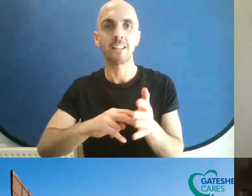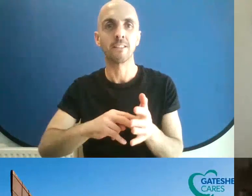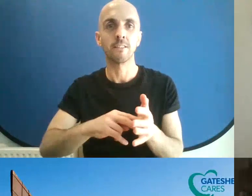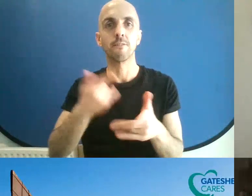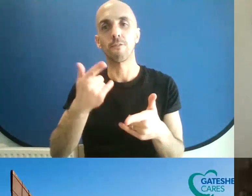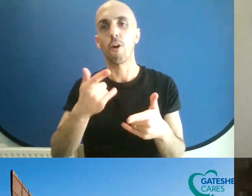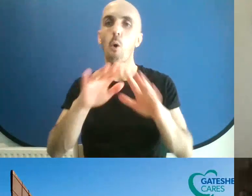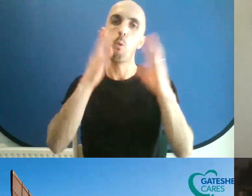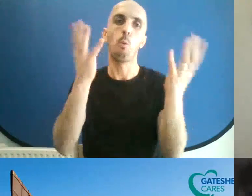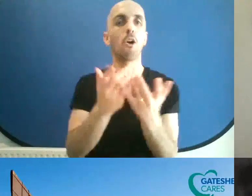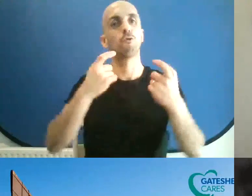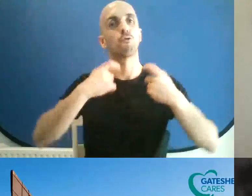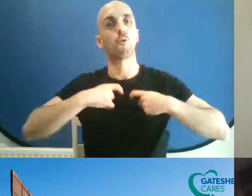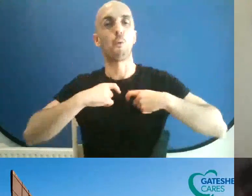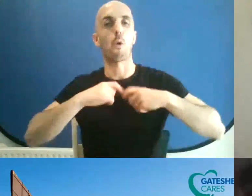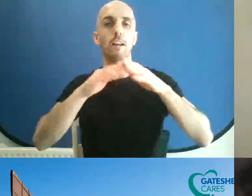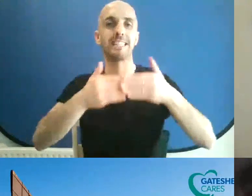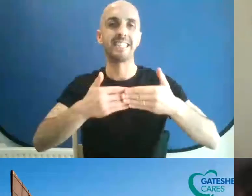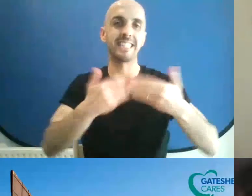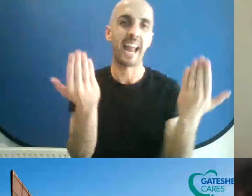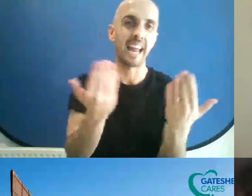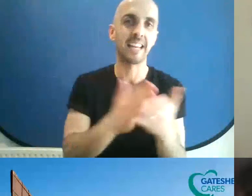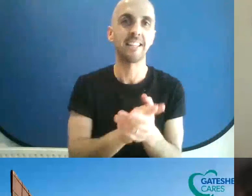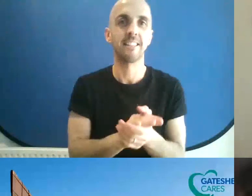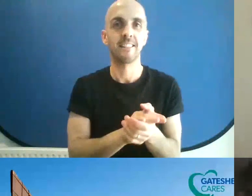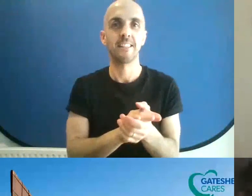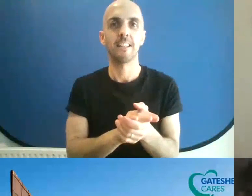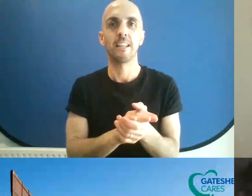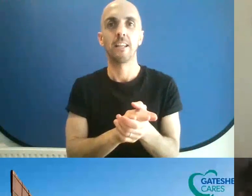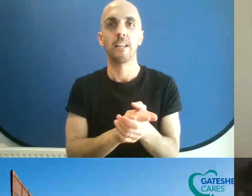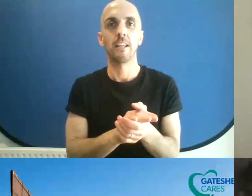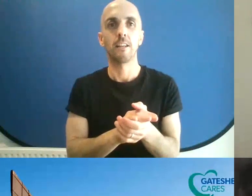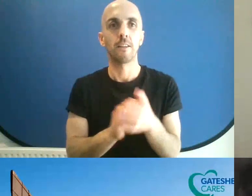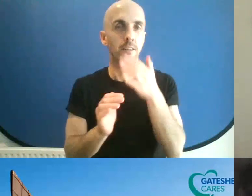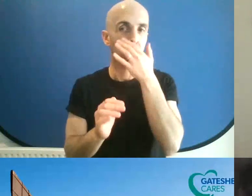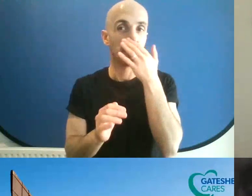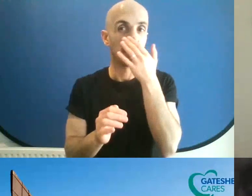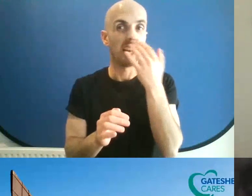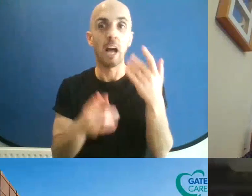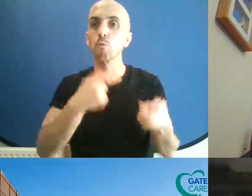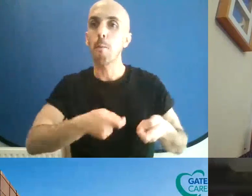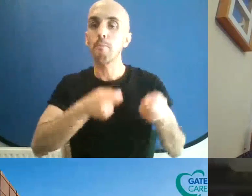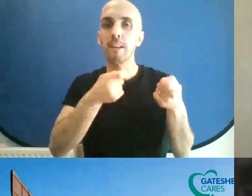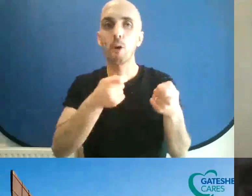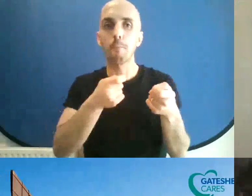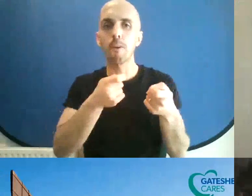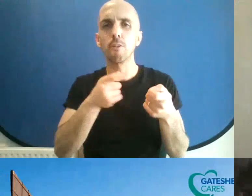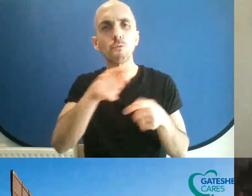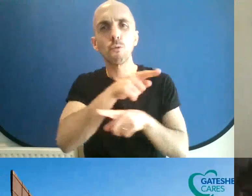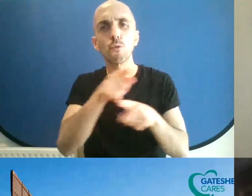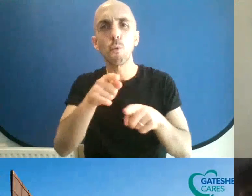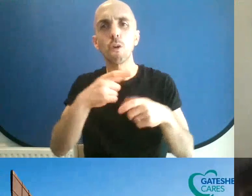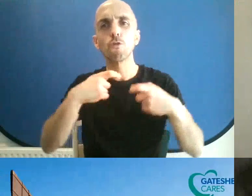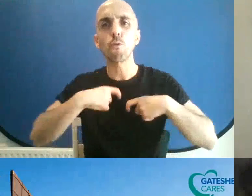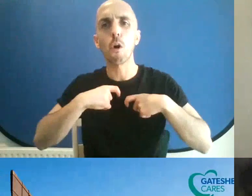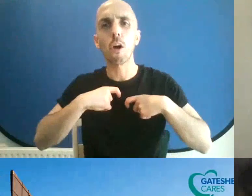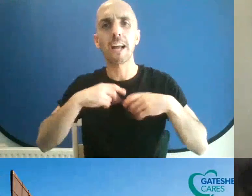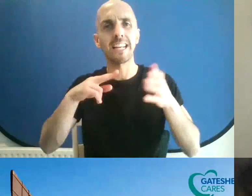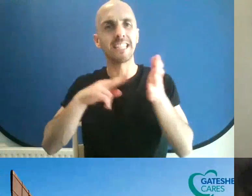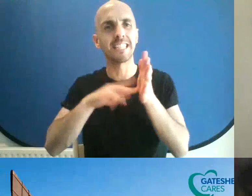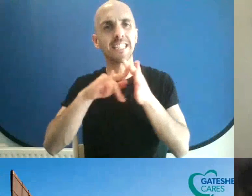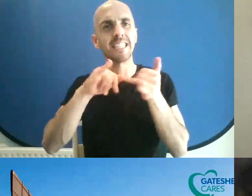Day. And on that point, I'll finally mention NESWA. For anybody working in the Northeast in any of our local authorities